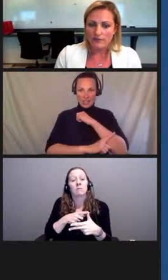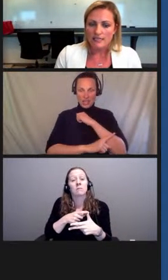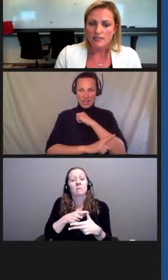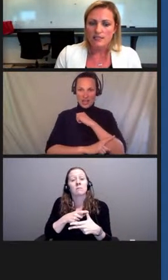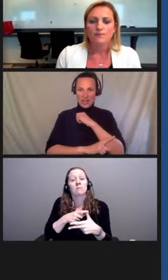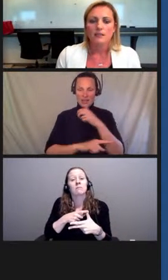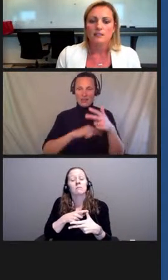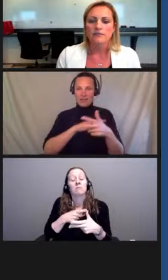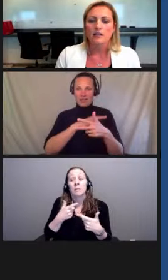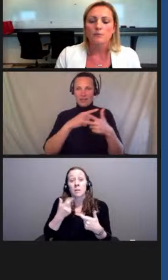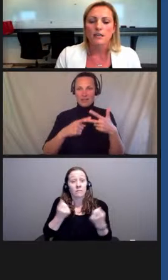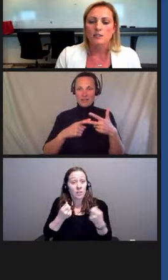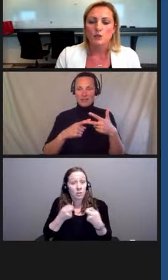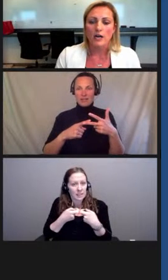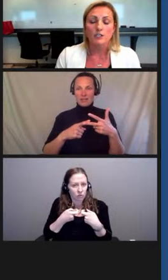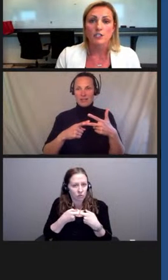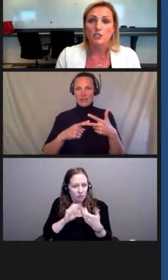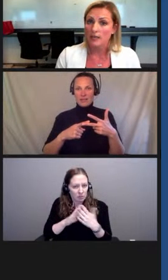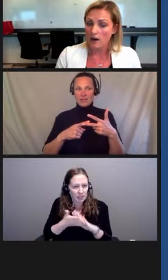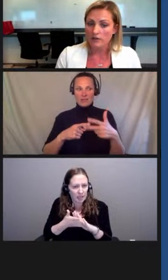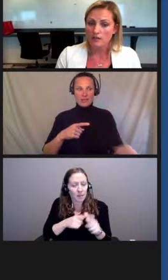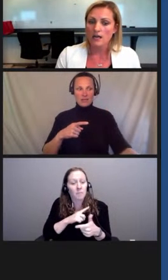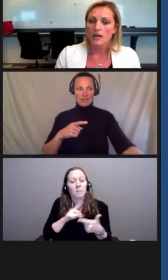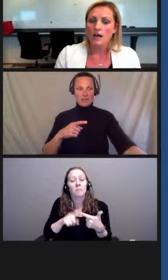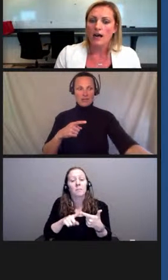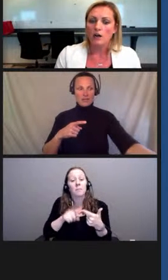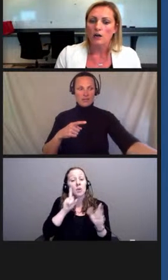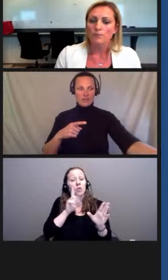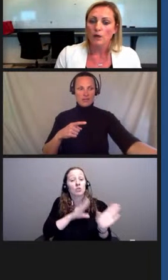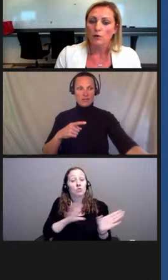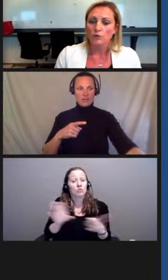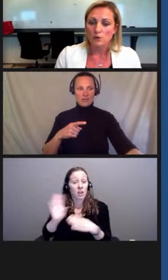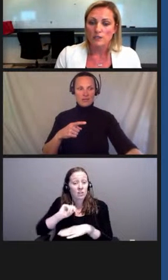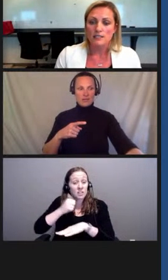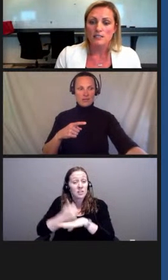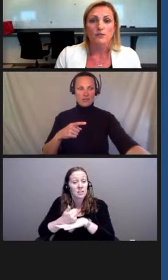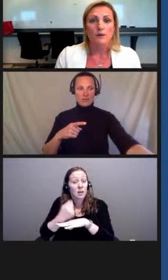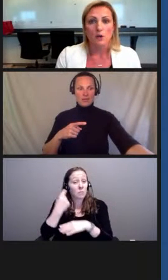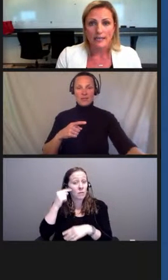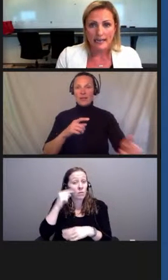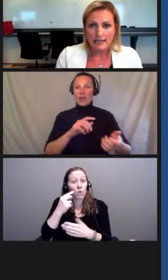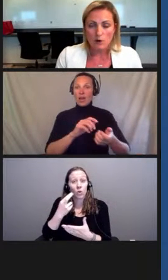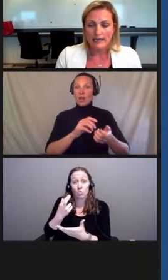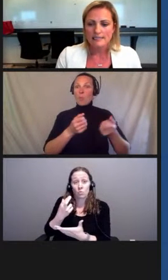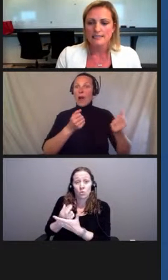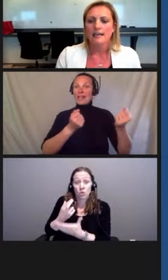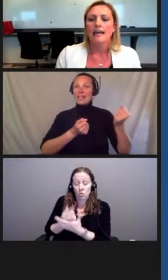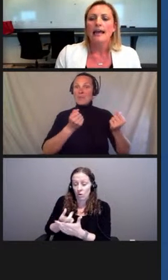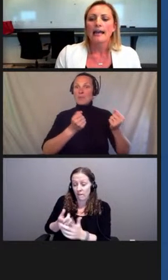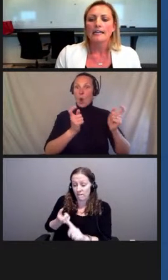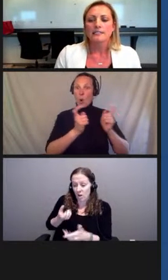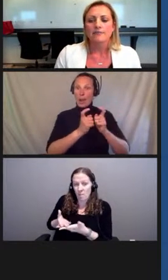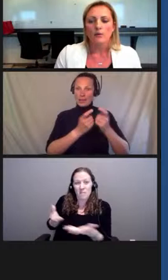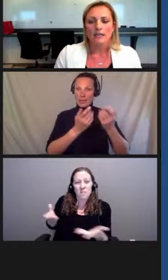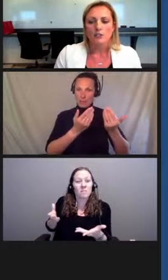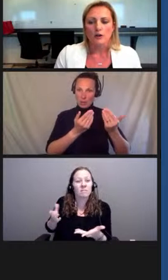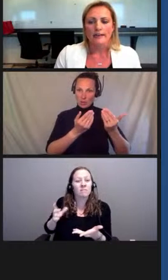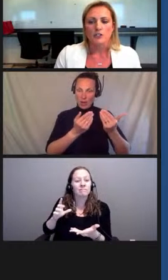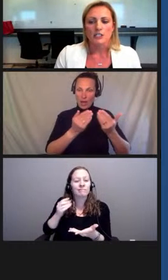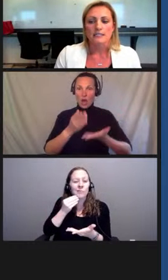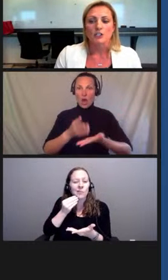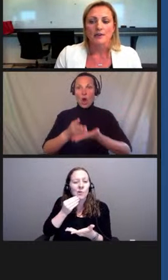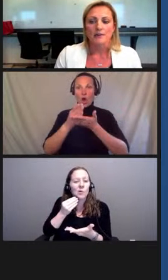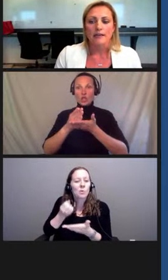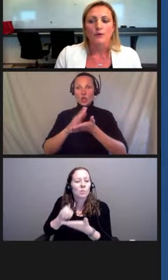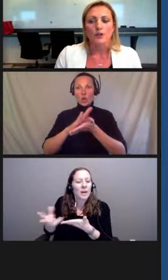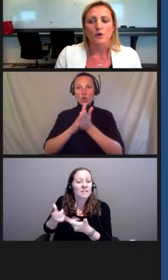electrified fleet, developing a strategy to recover resources from the organic waste, and developing a